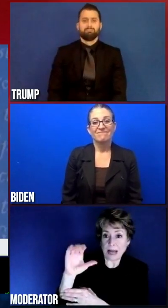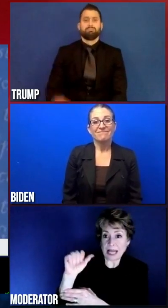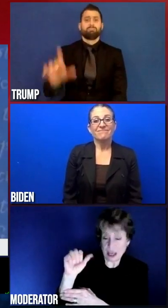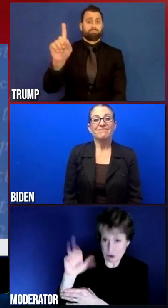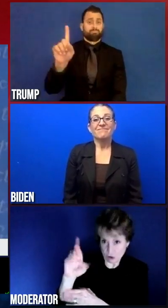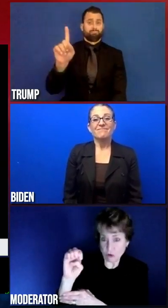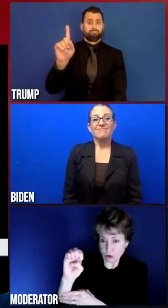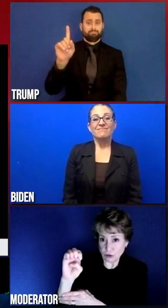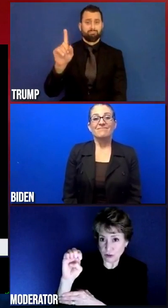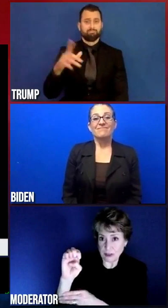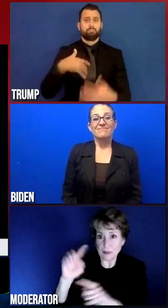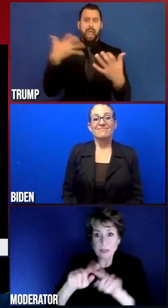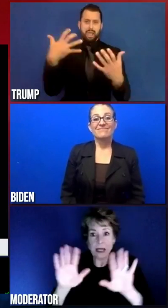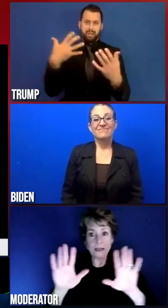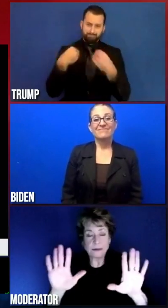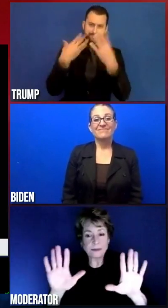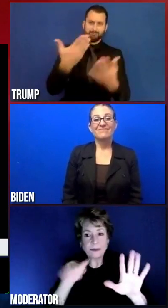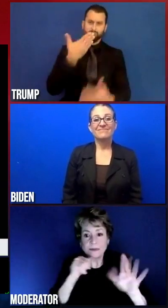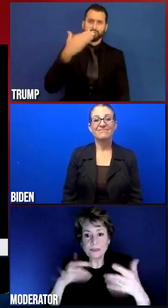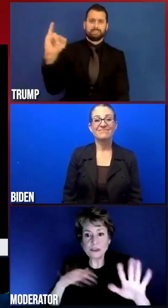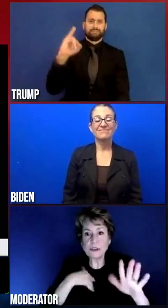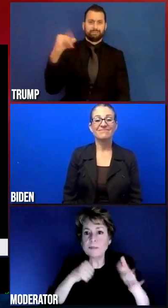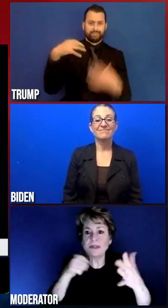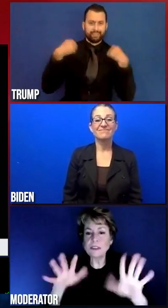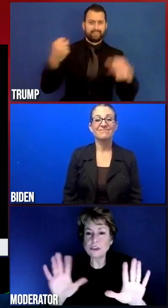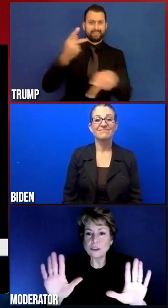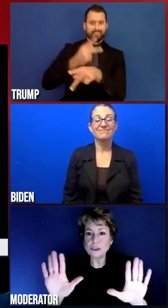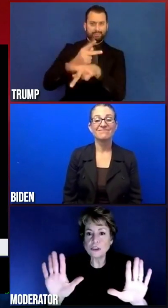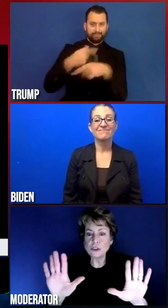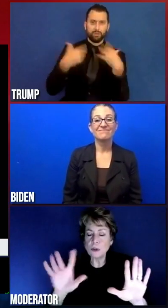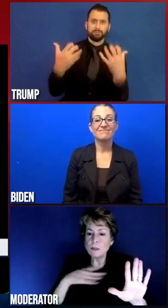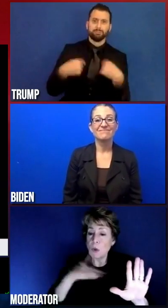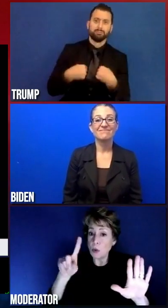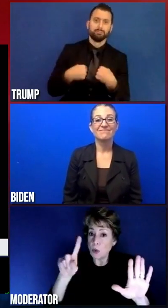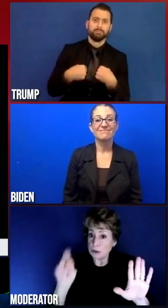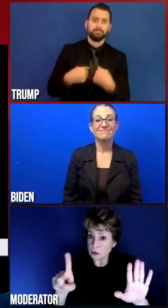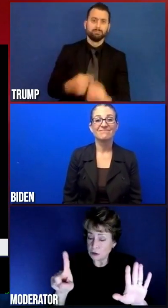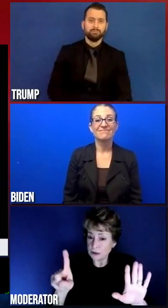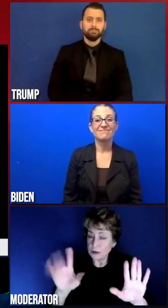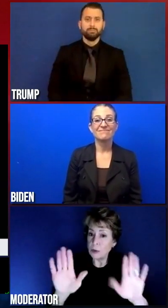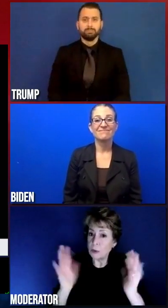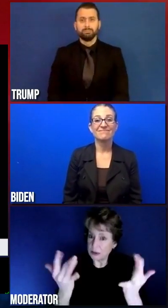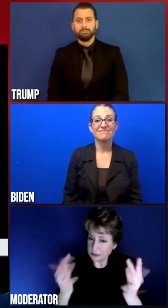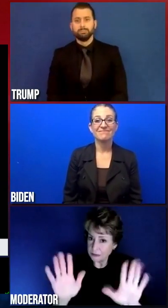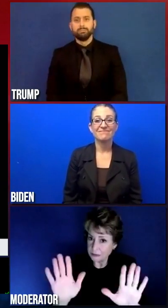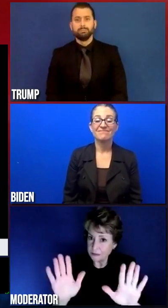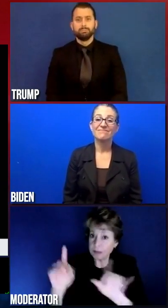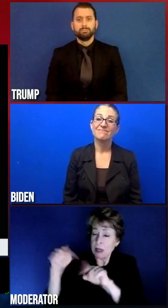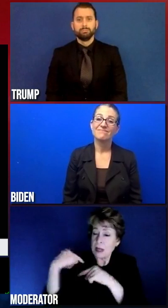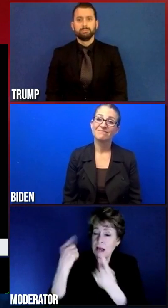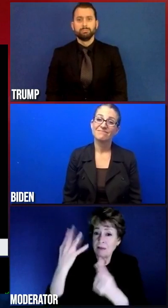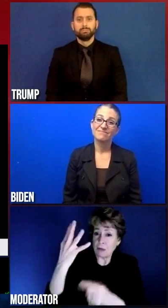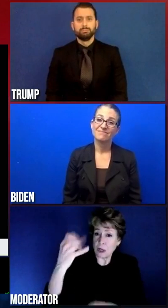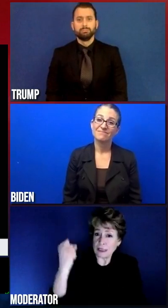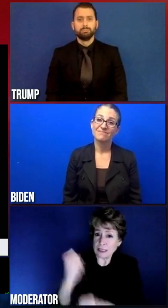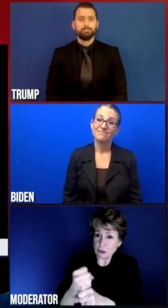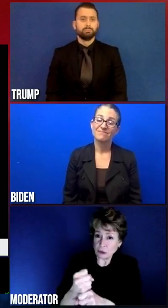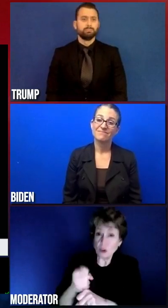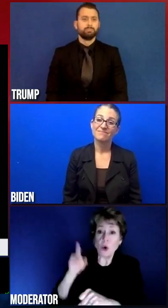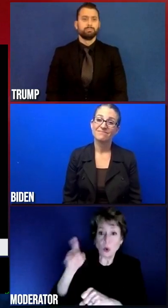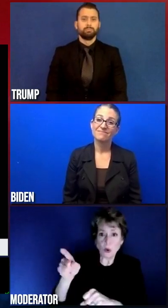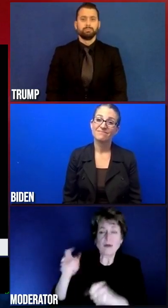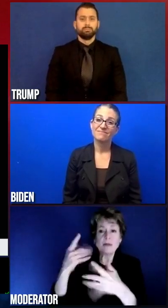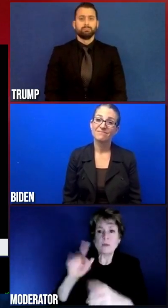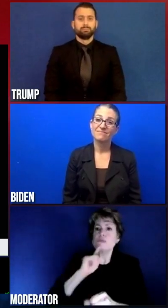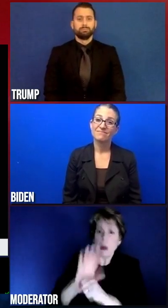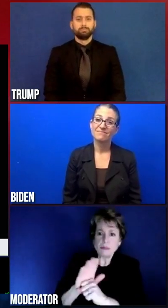ask my question, sir. Good health care. Over the last 4 years, you have promised to repeal and replace